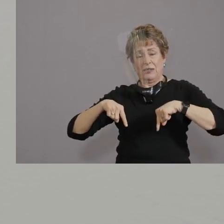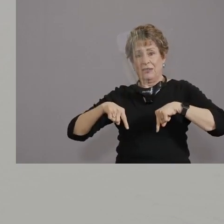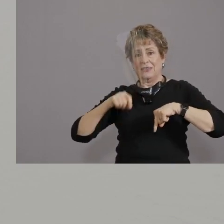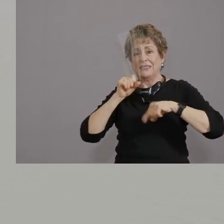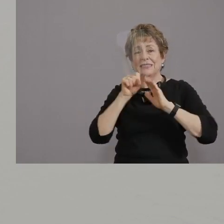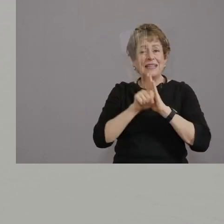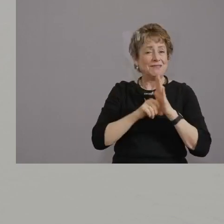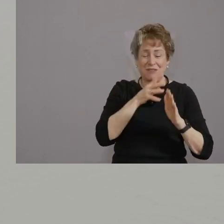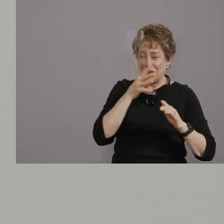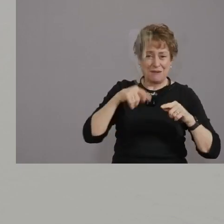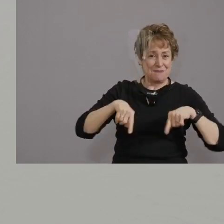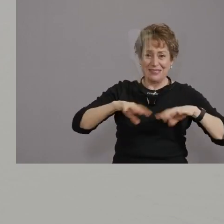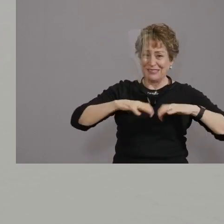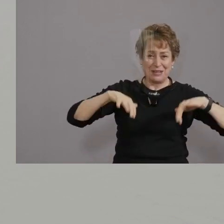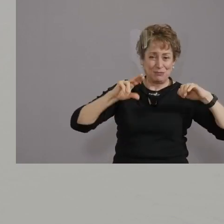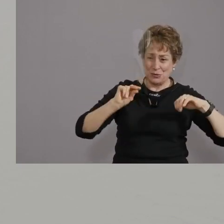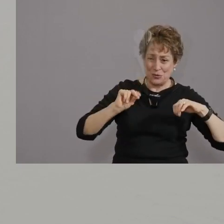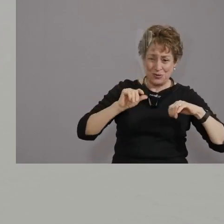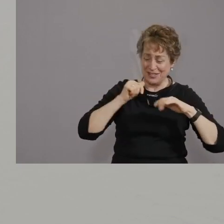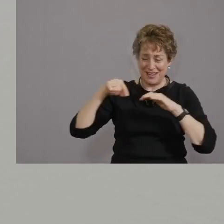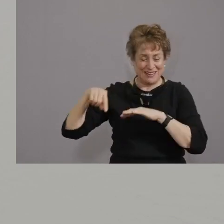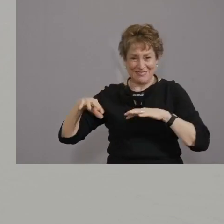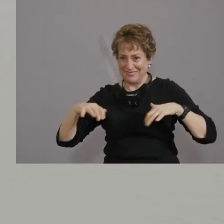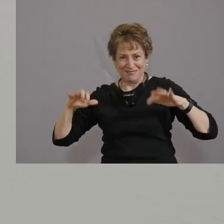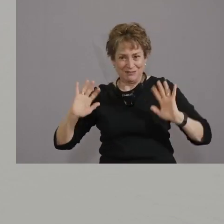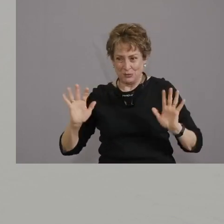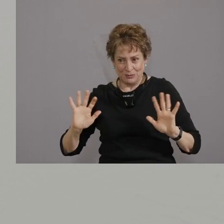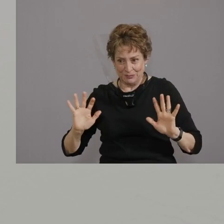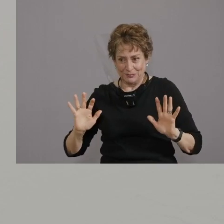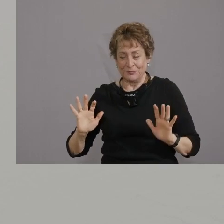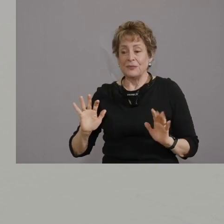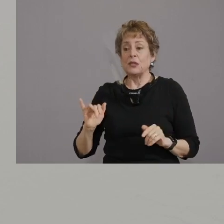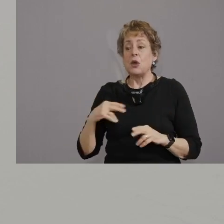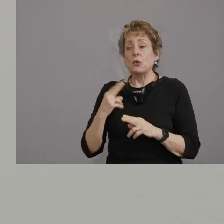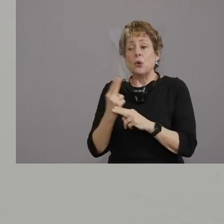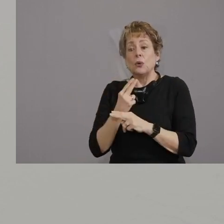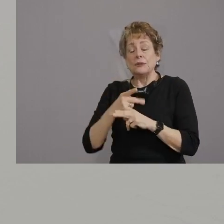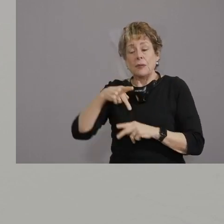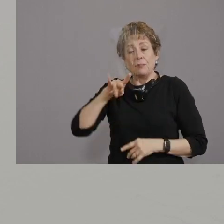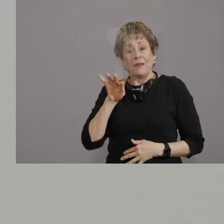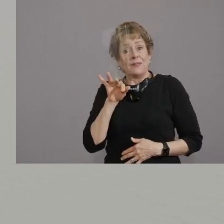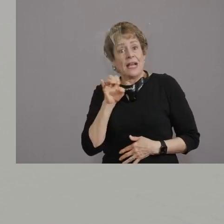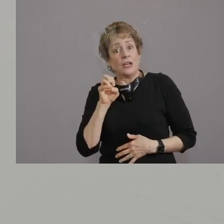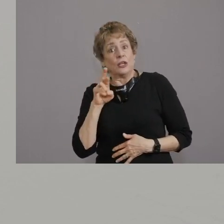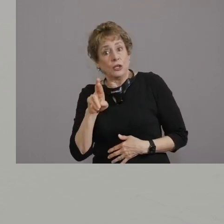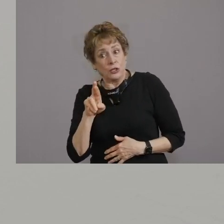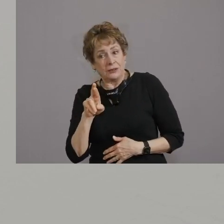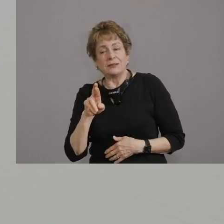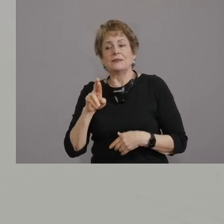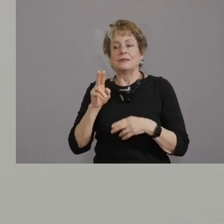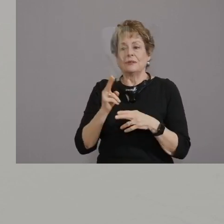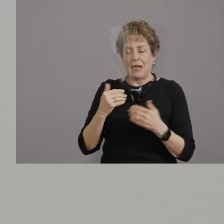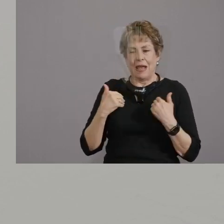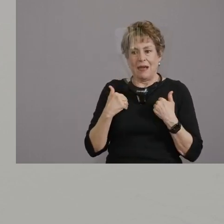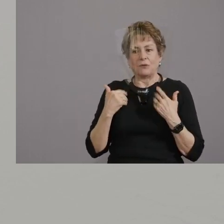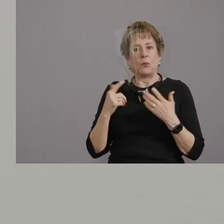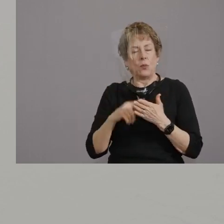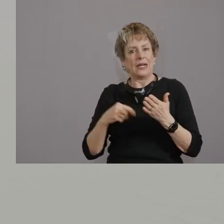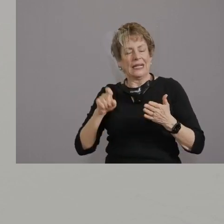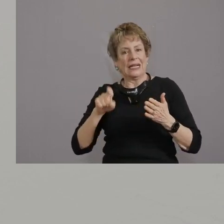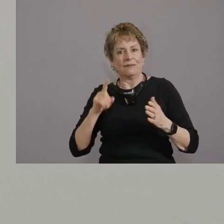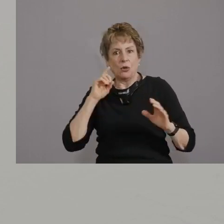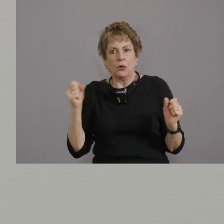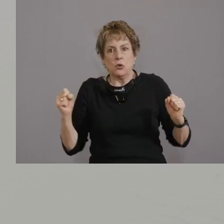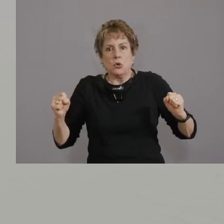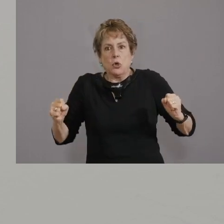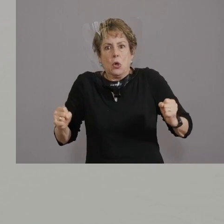that their sites that are utilizing Pfizer have the doses that they need in order to vaccinate their current, like their appointments